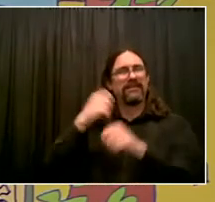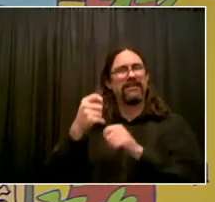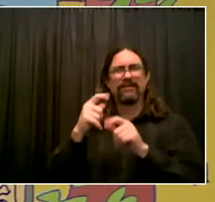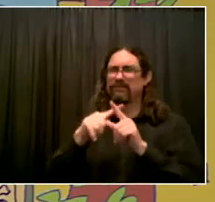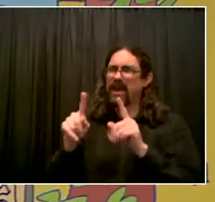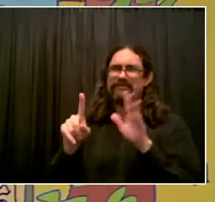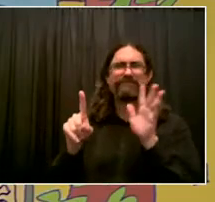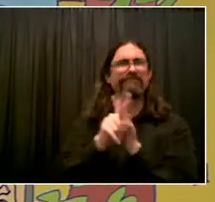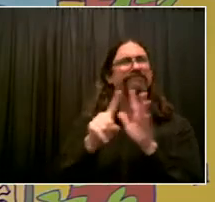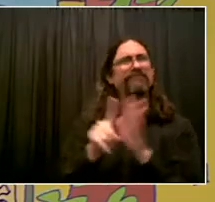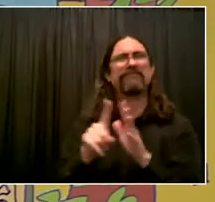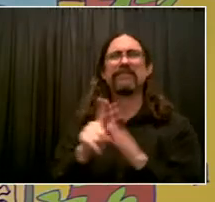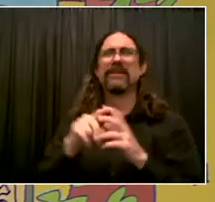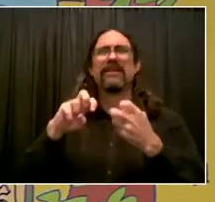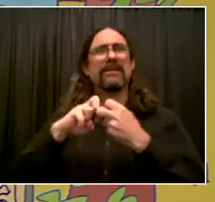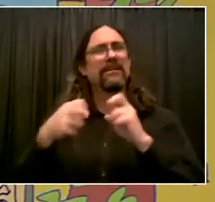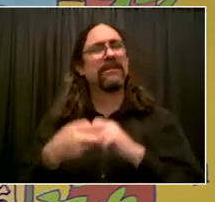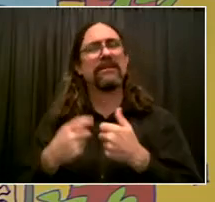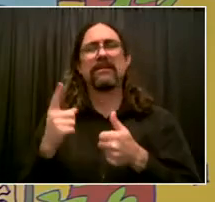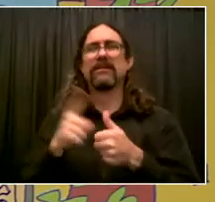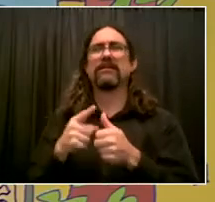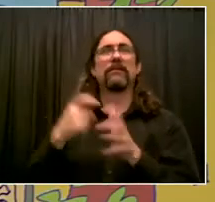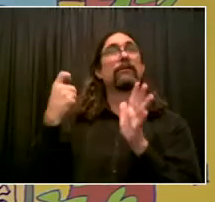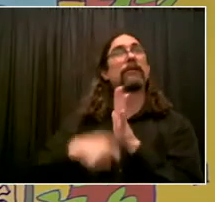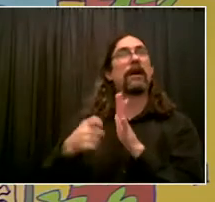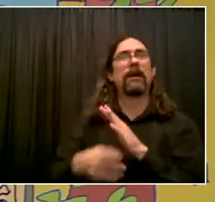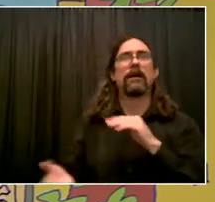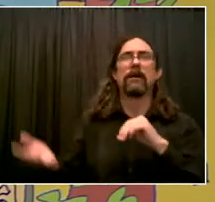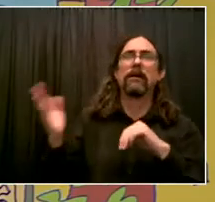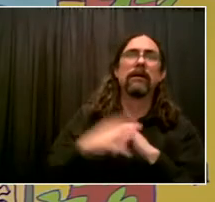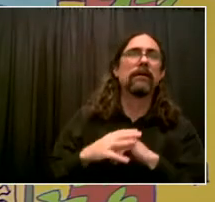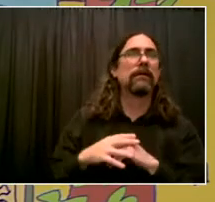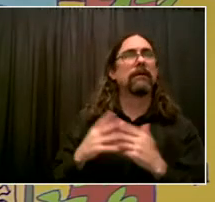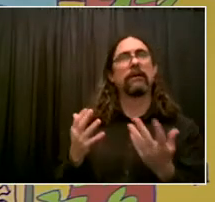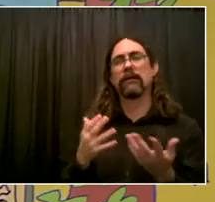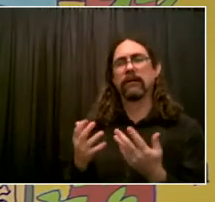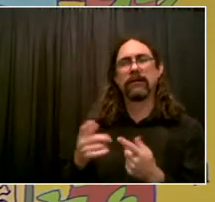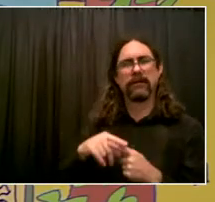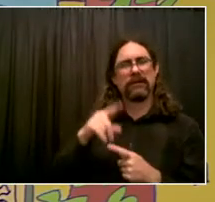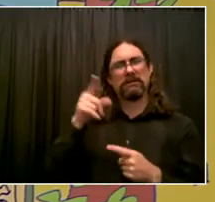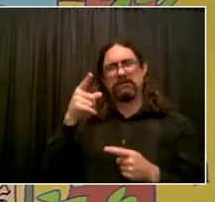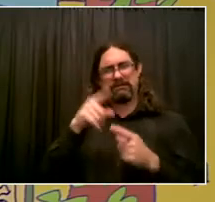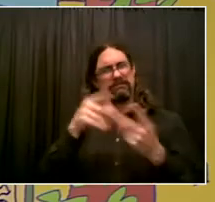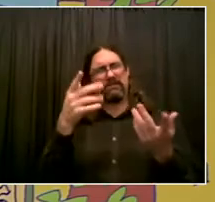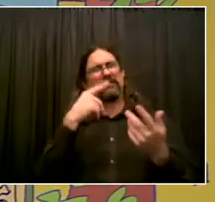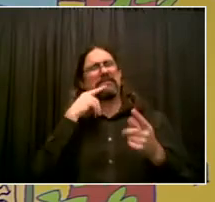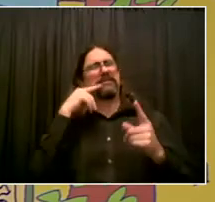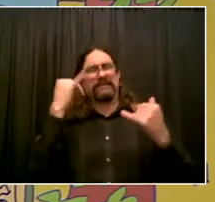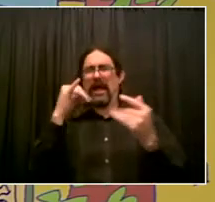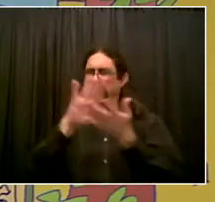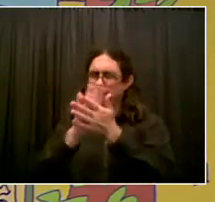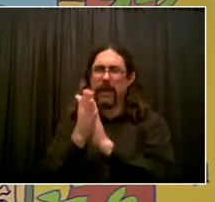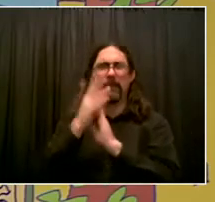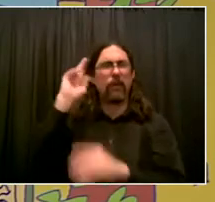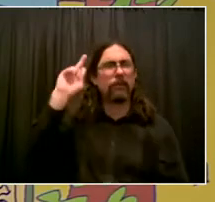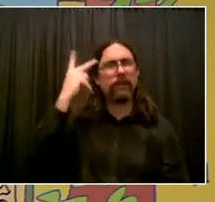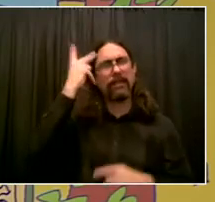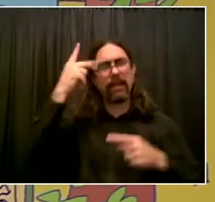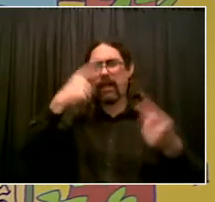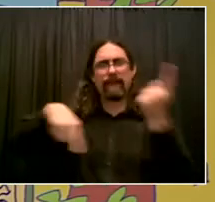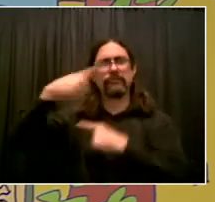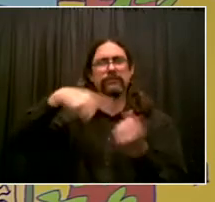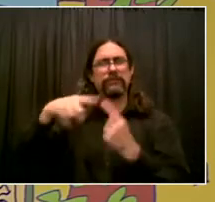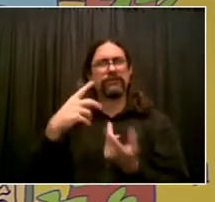We're doing what's the right thing for the people of the city. Made very clear that we need to work